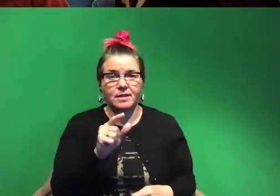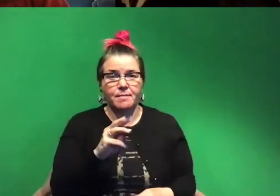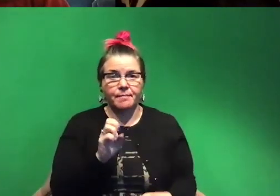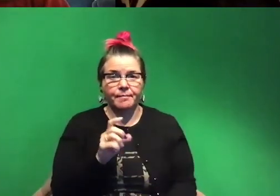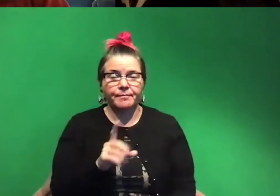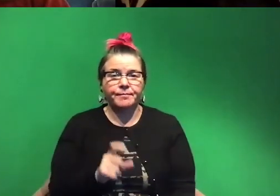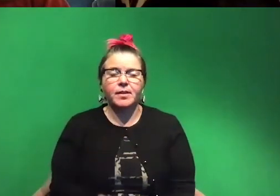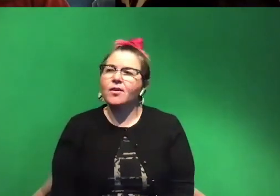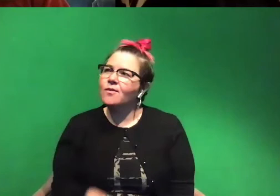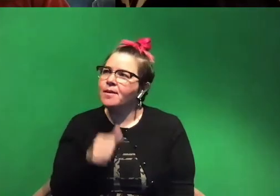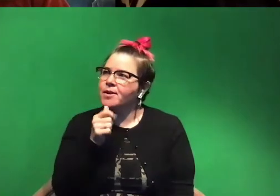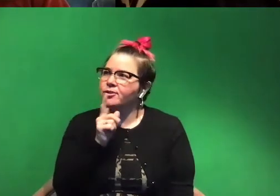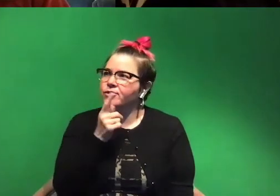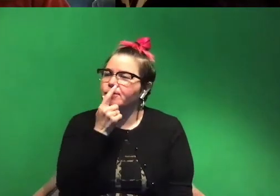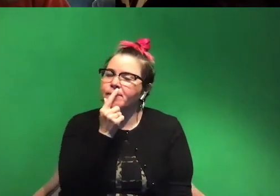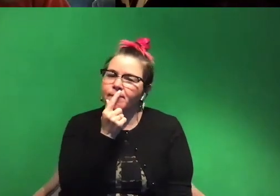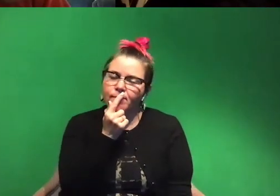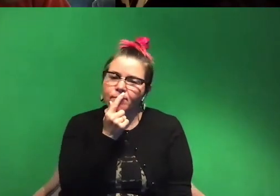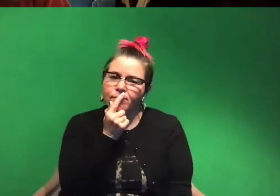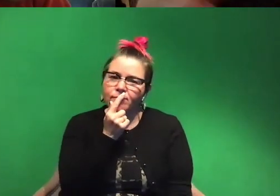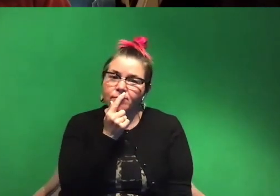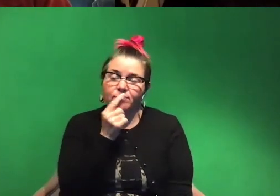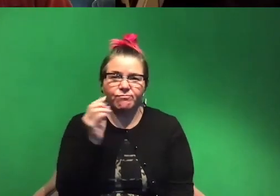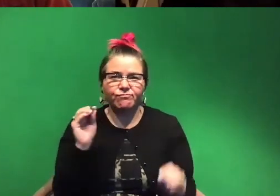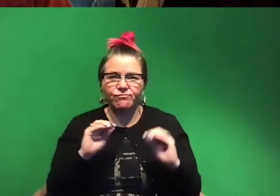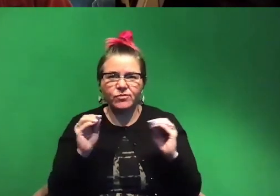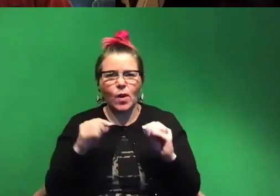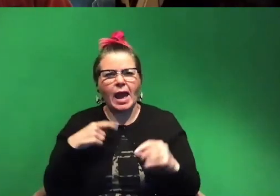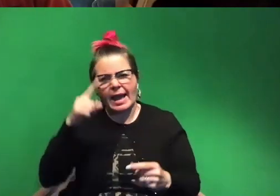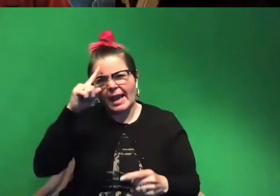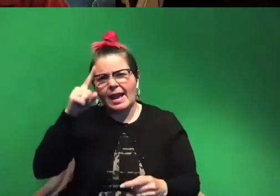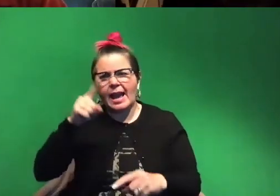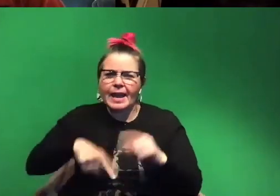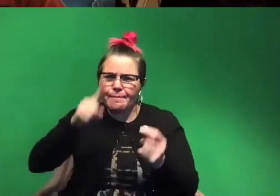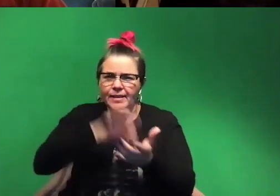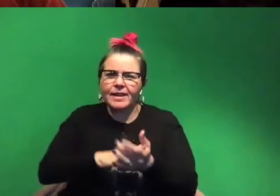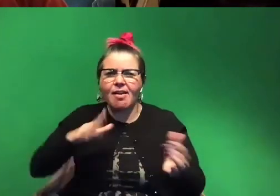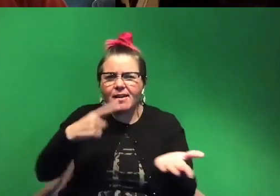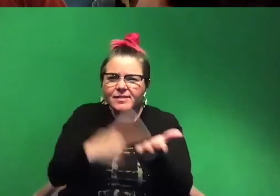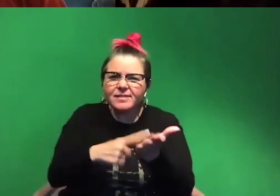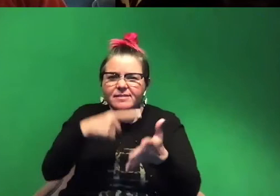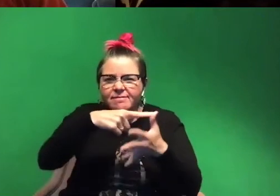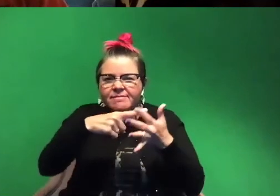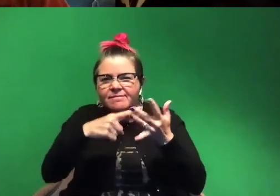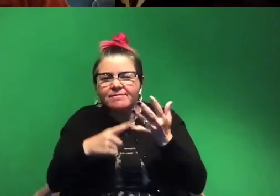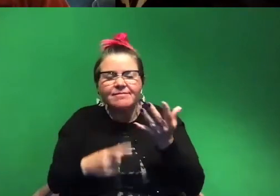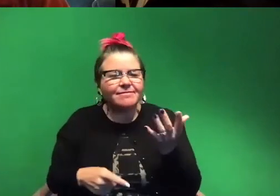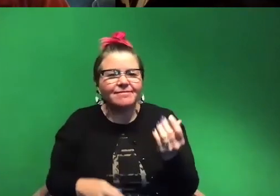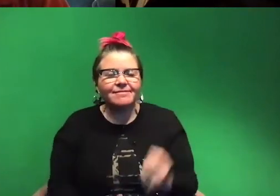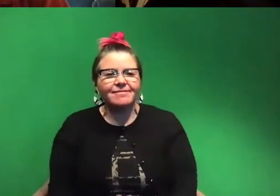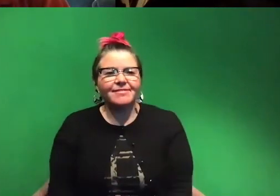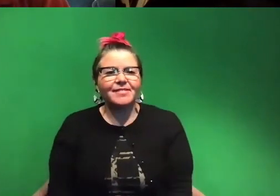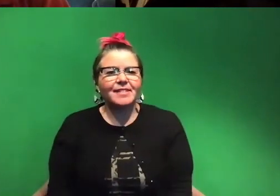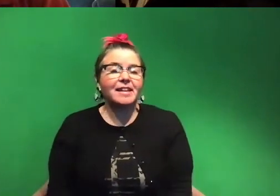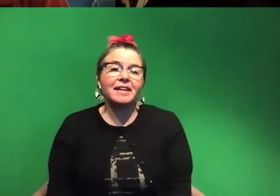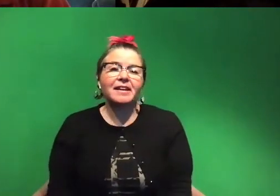I'm not sure. There's nothing like, I can't believe we didn't talk about this thing that hagfish do. Like, yeah, I